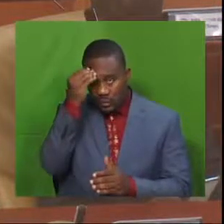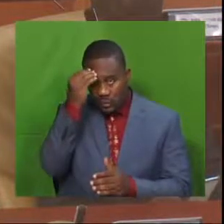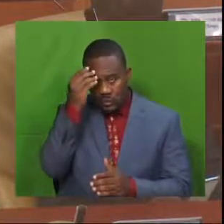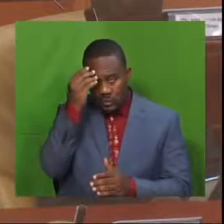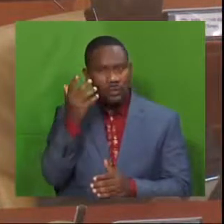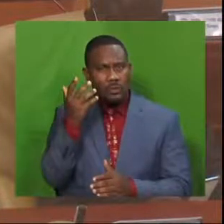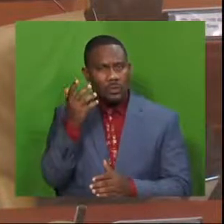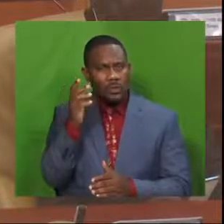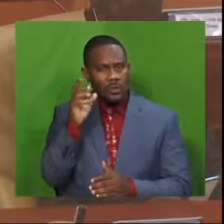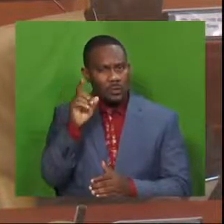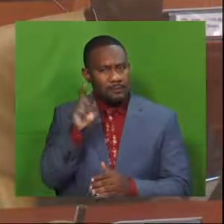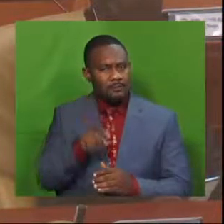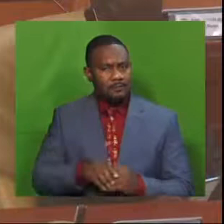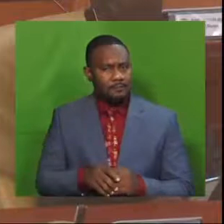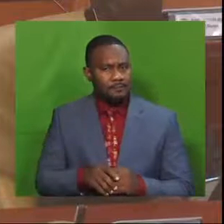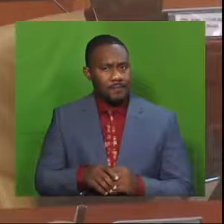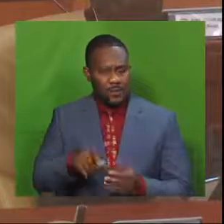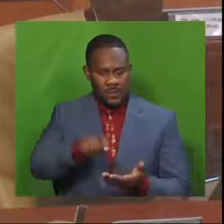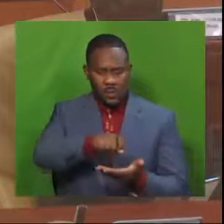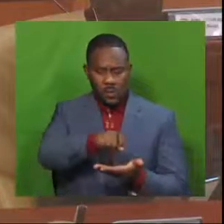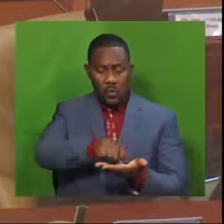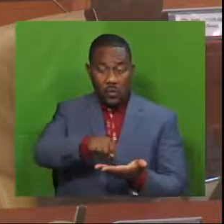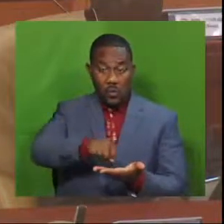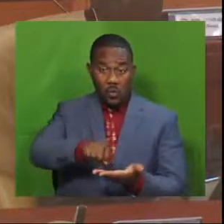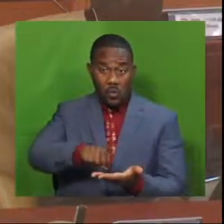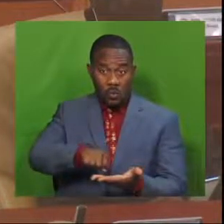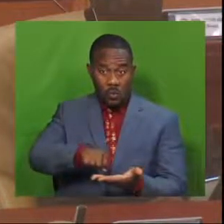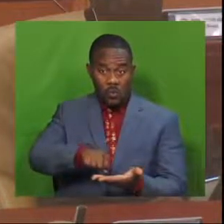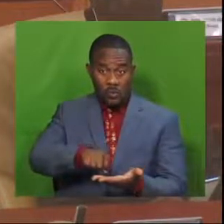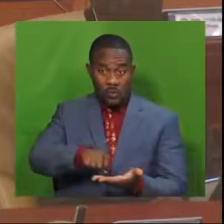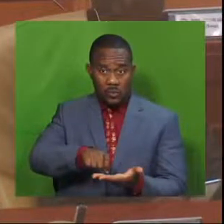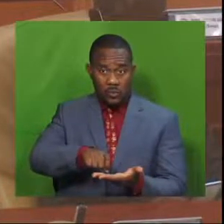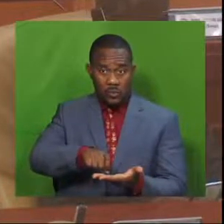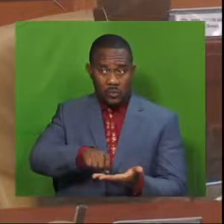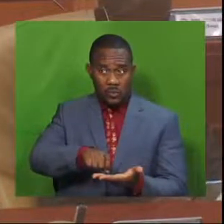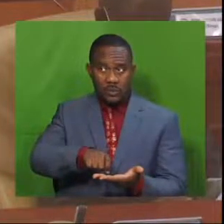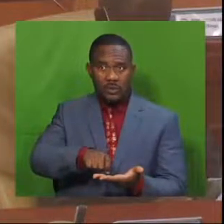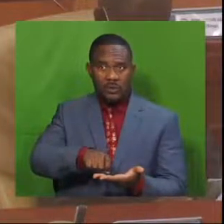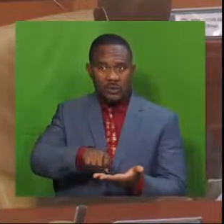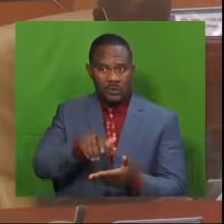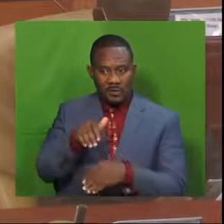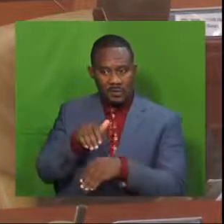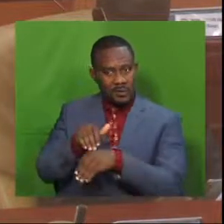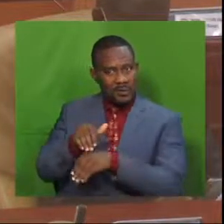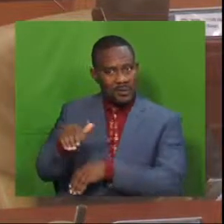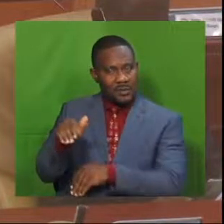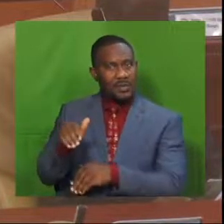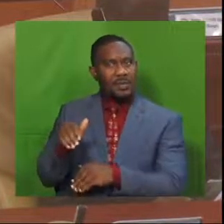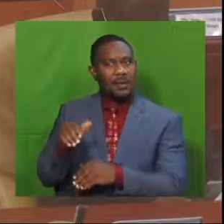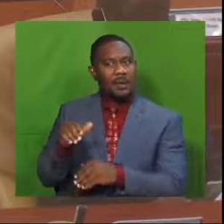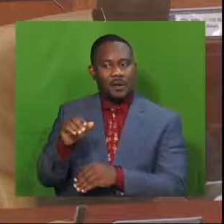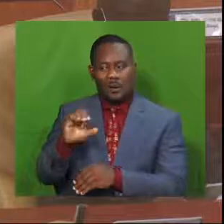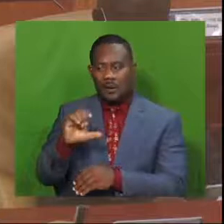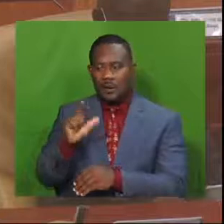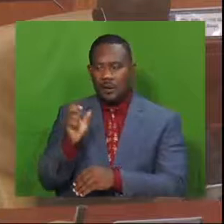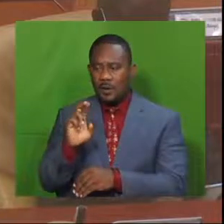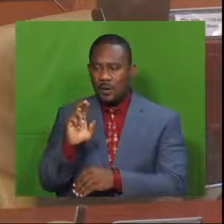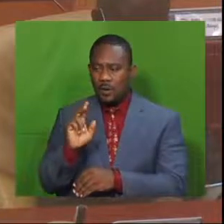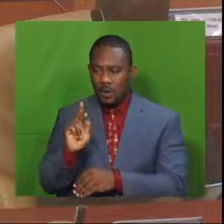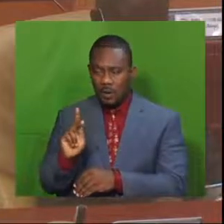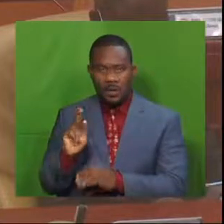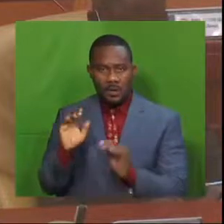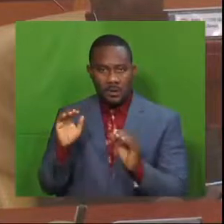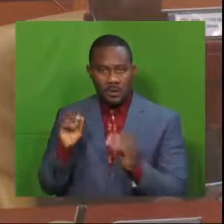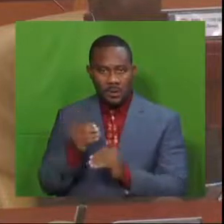question in writing at the office of the clerk, table office, on a day not later than